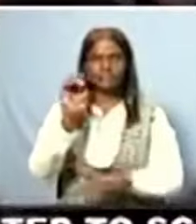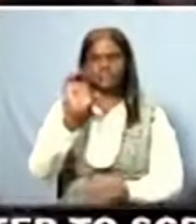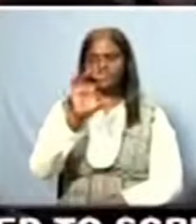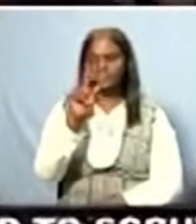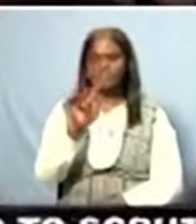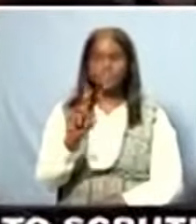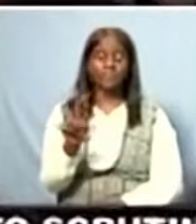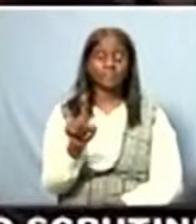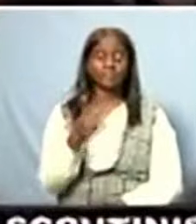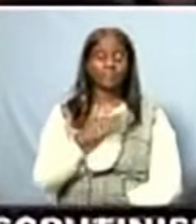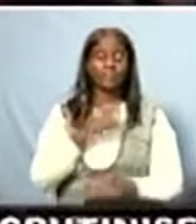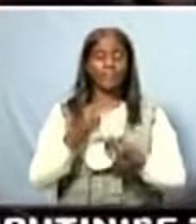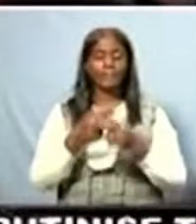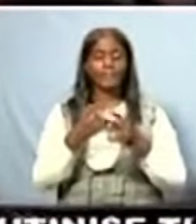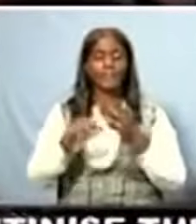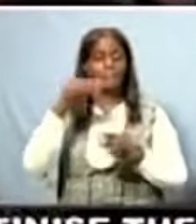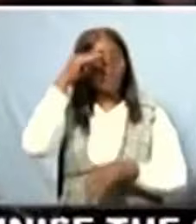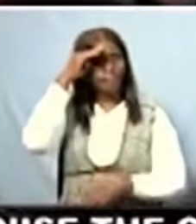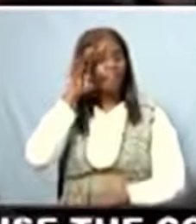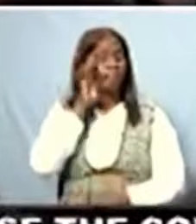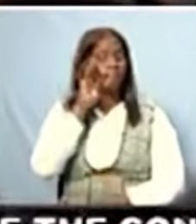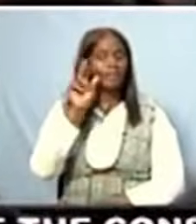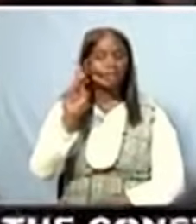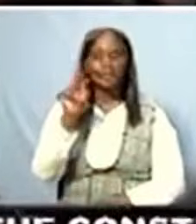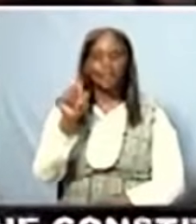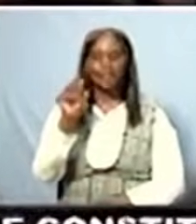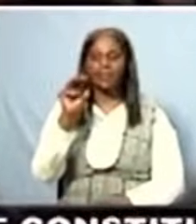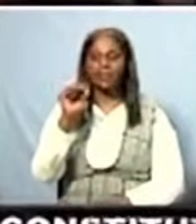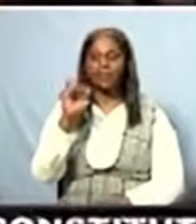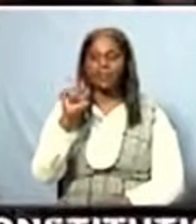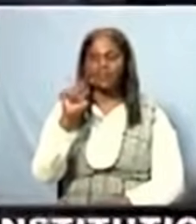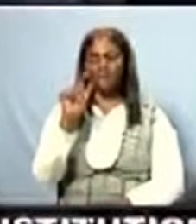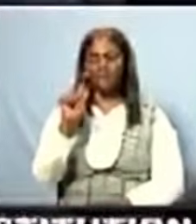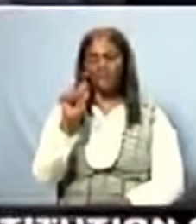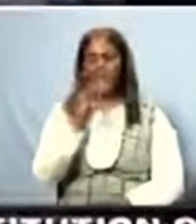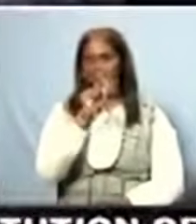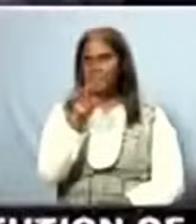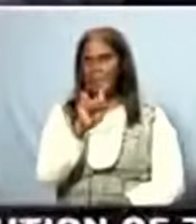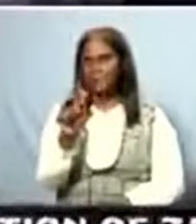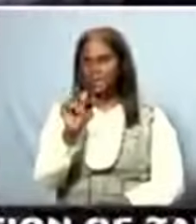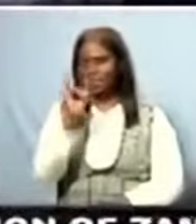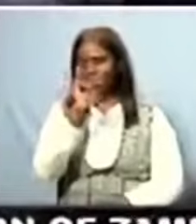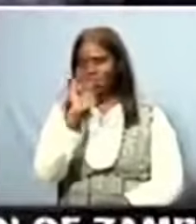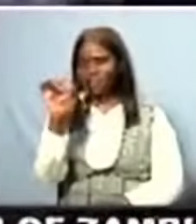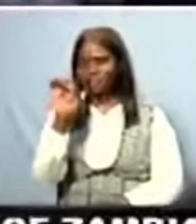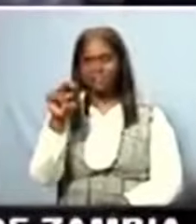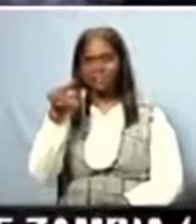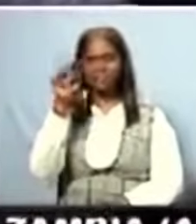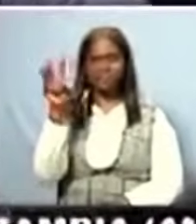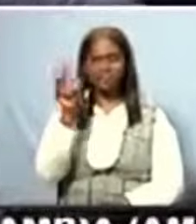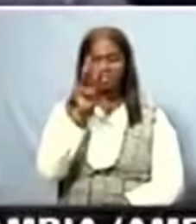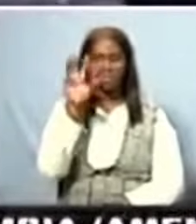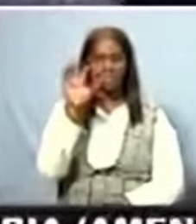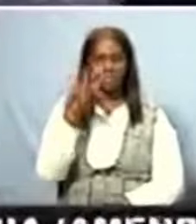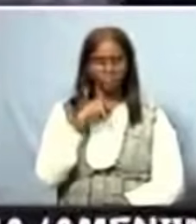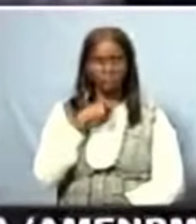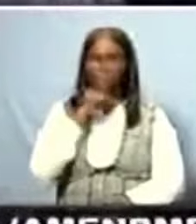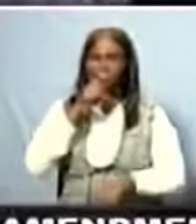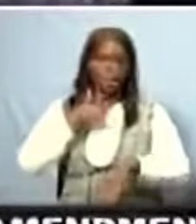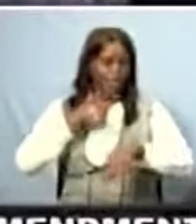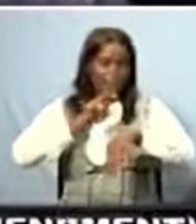ECZ. My name is Brian Kambita, Member of Parliament for Zambezi East Constituency, Northwestern Province. I didn't have the chance to introduce